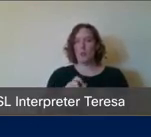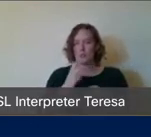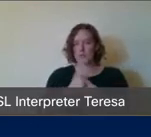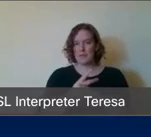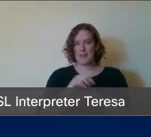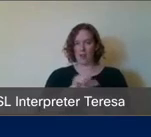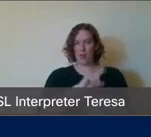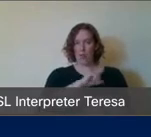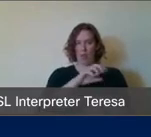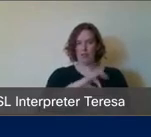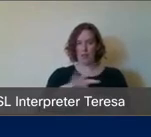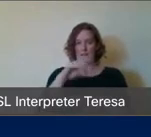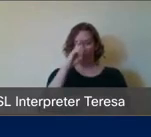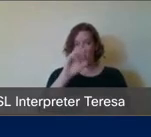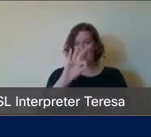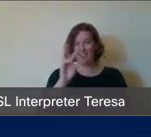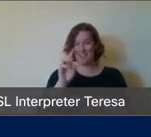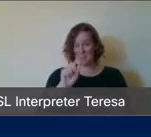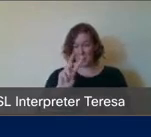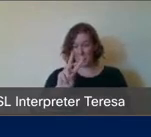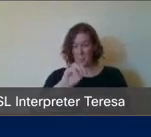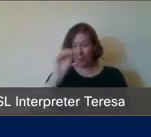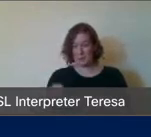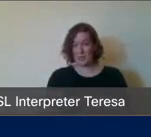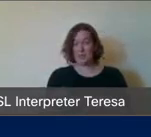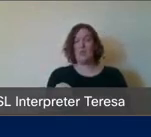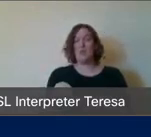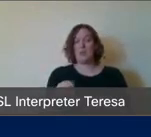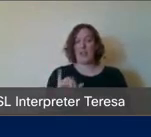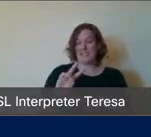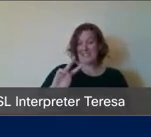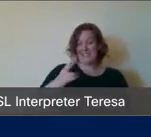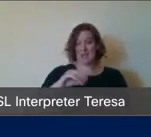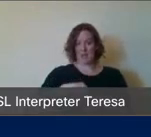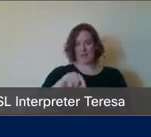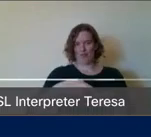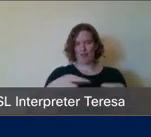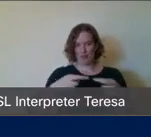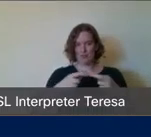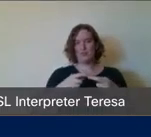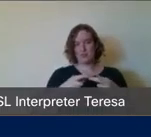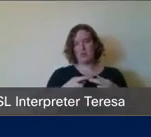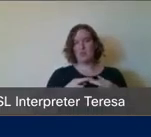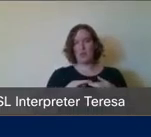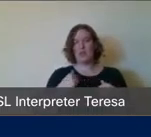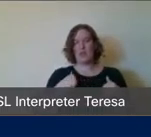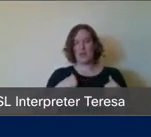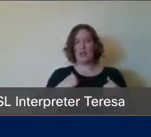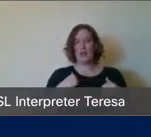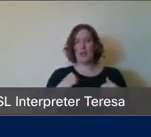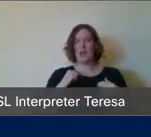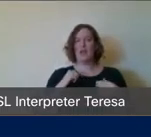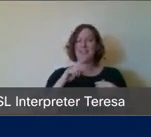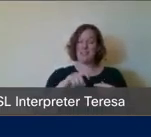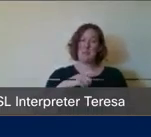of 96.2%. which was second in the region. And I would be remiss if I didn't mention our productivity